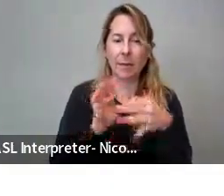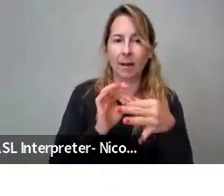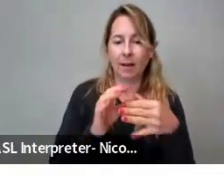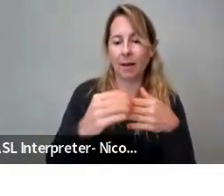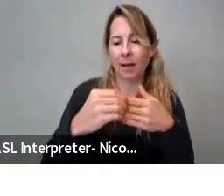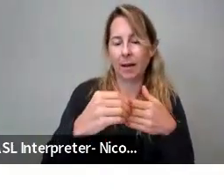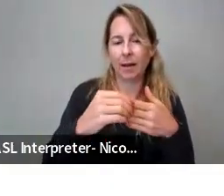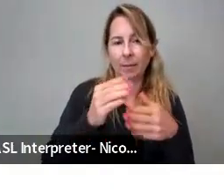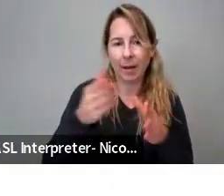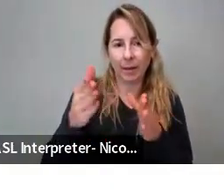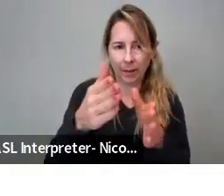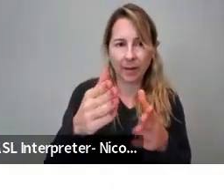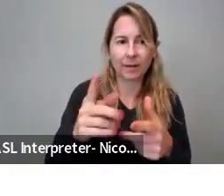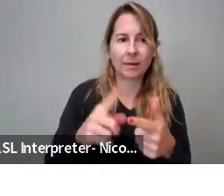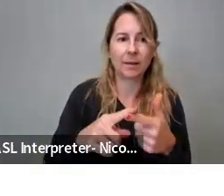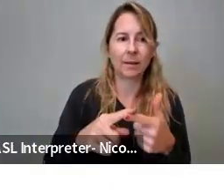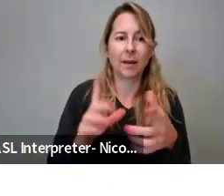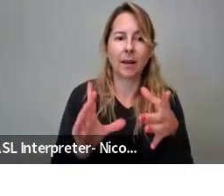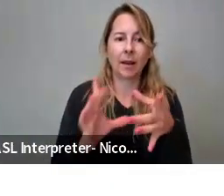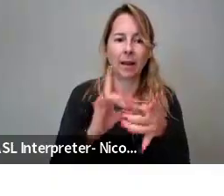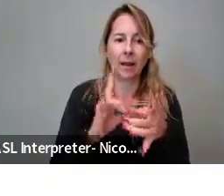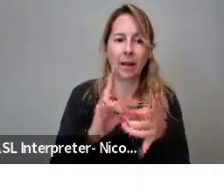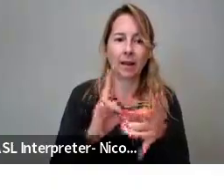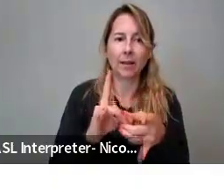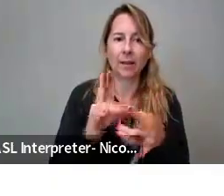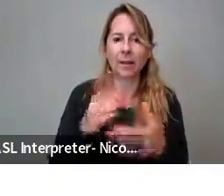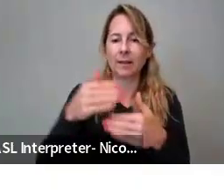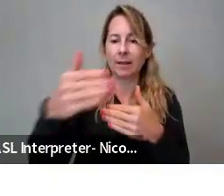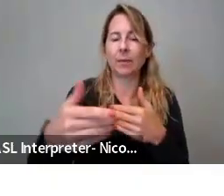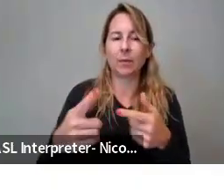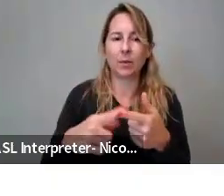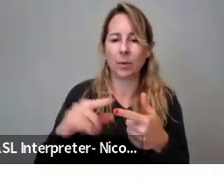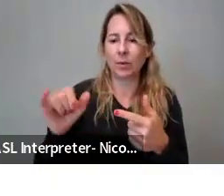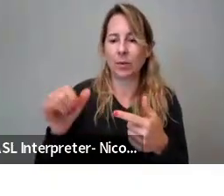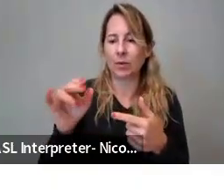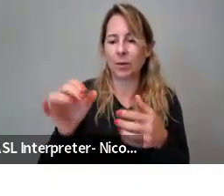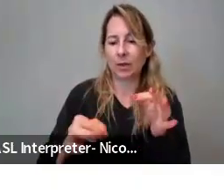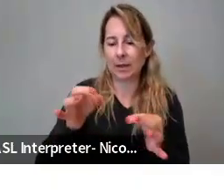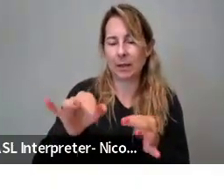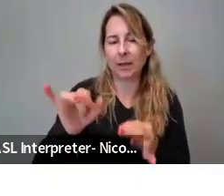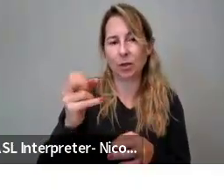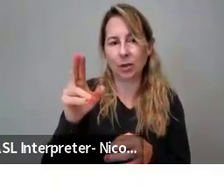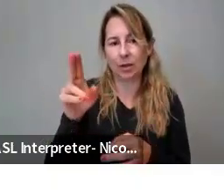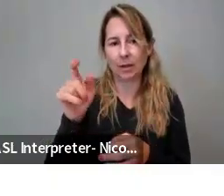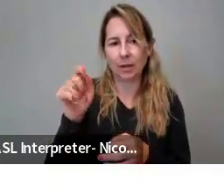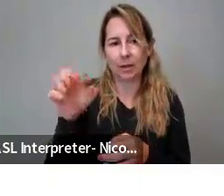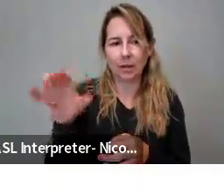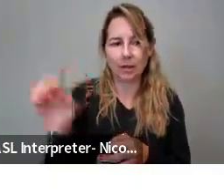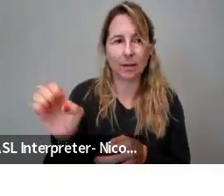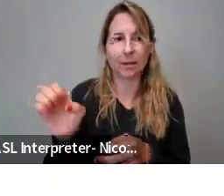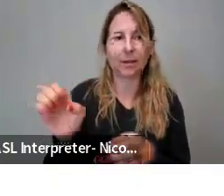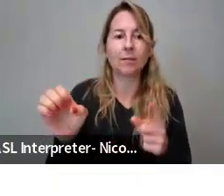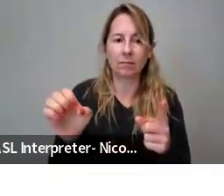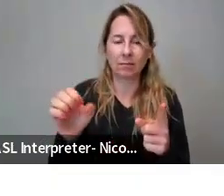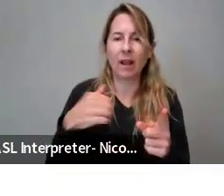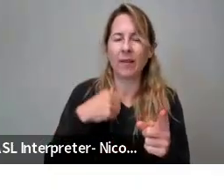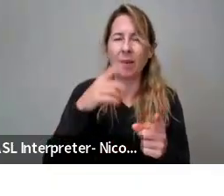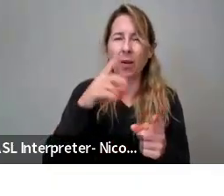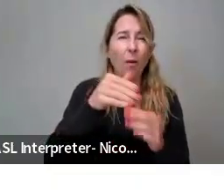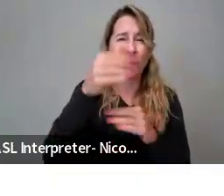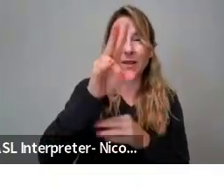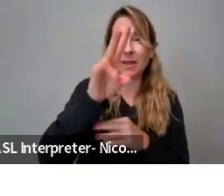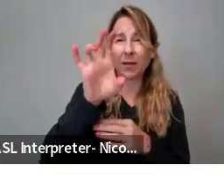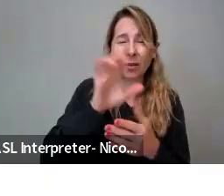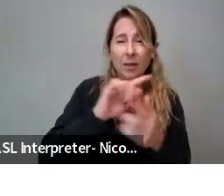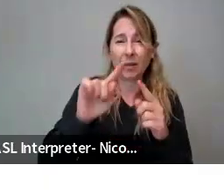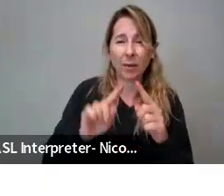the Clio Connect. So our Steps to Justice website has information on over 700 frequently asked questions, as